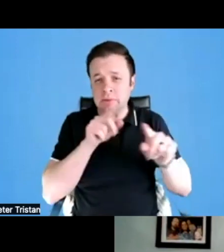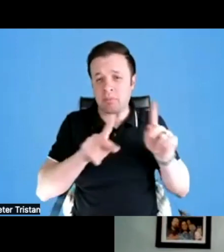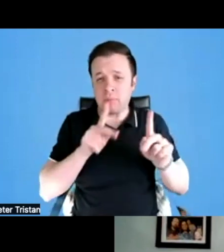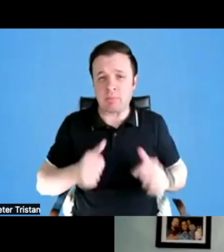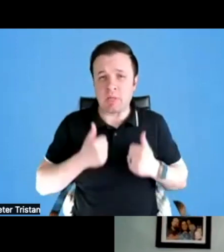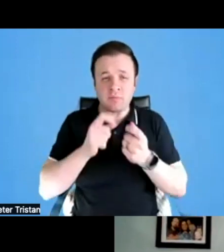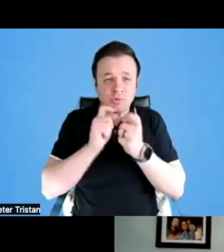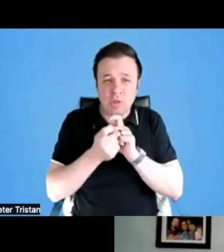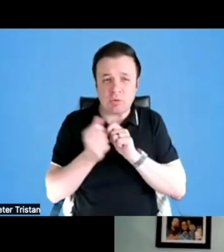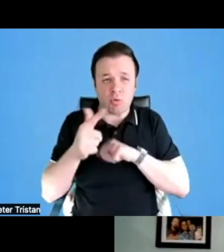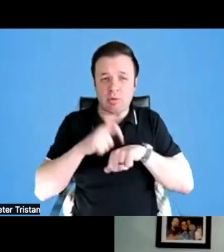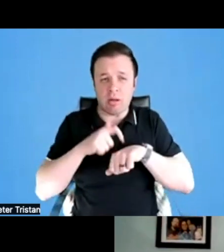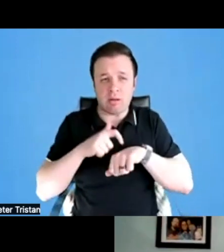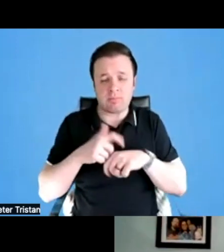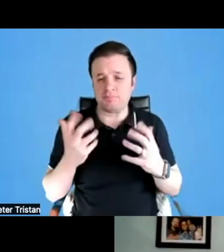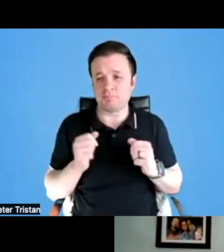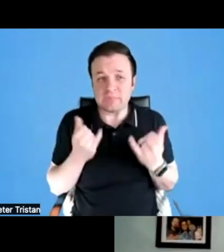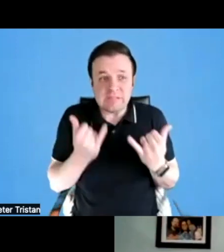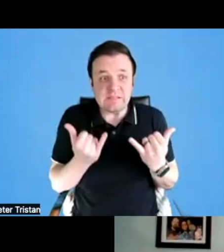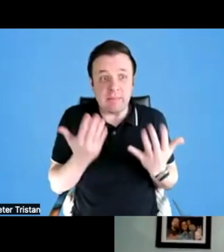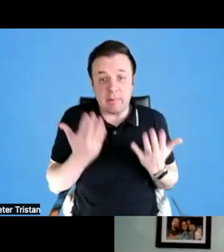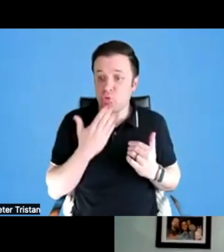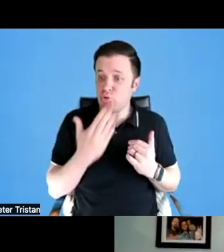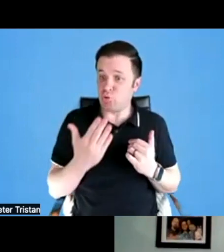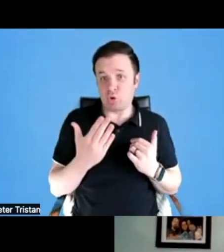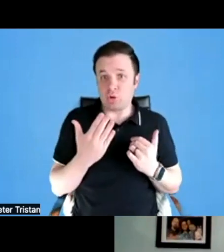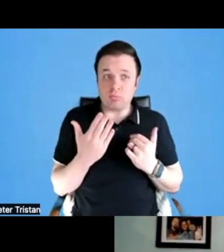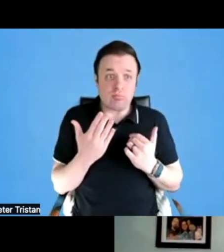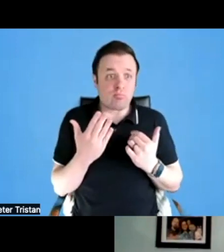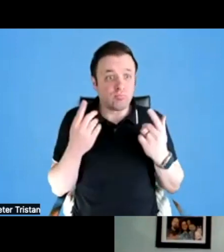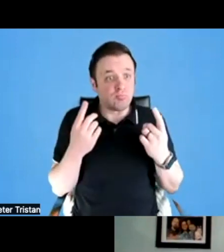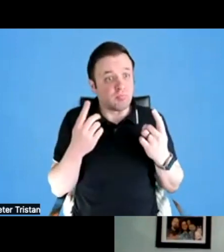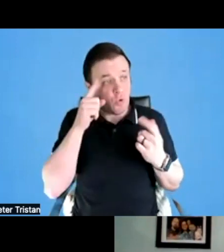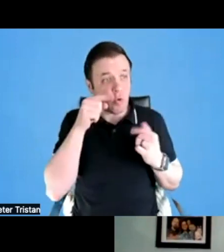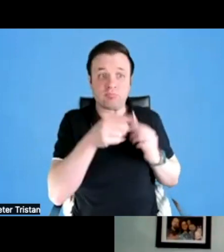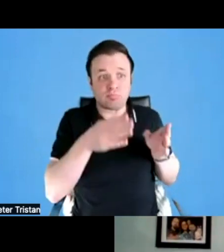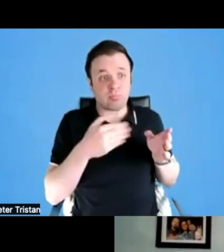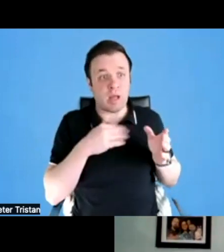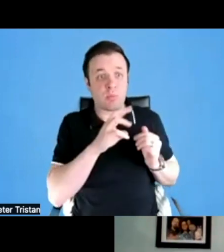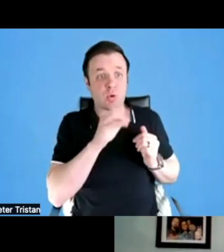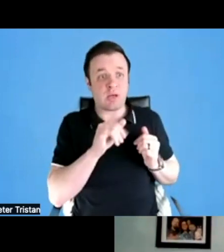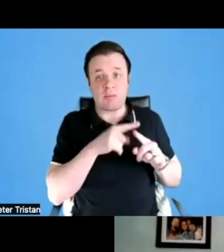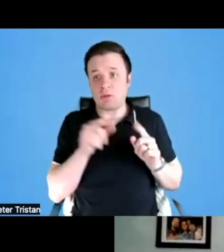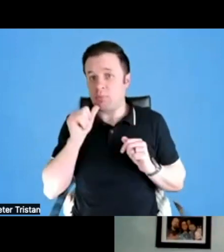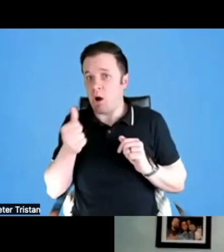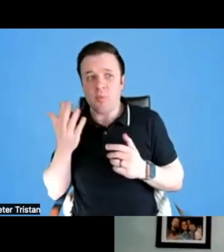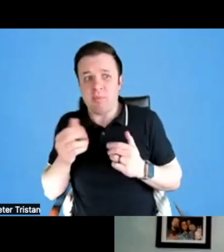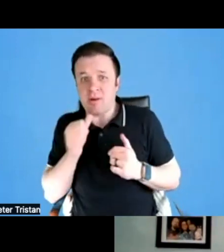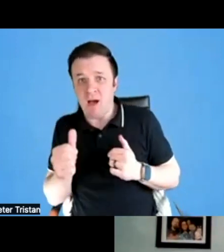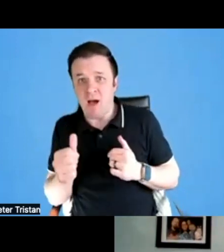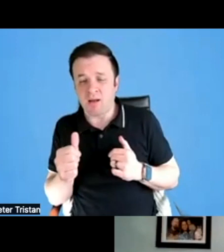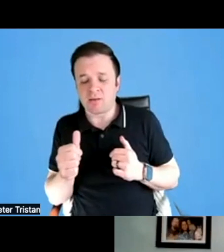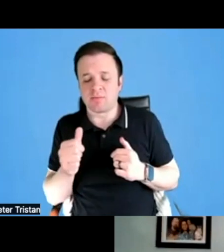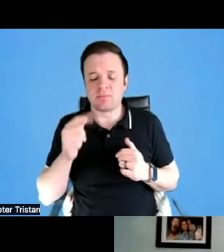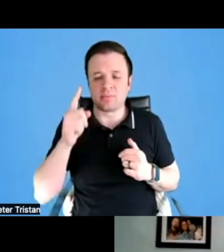and change. And so today it might have been a good option for so-and-so to be in my community, tomorrow not so much. And I think the other thing about